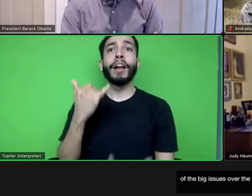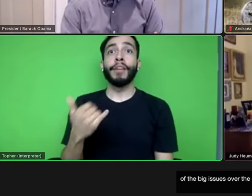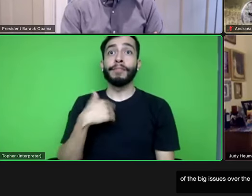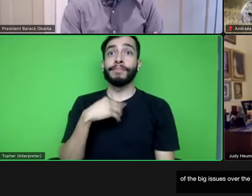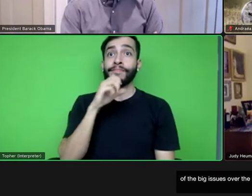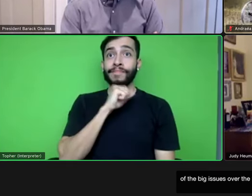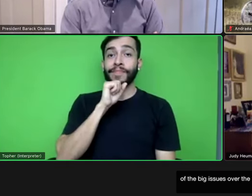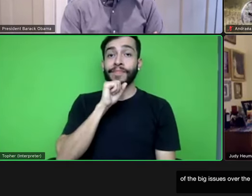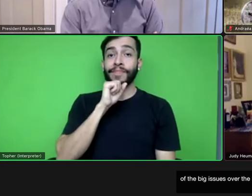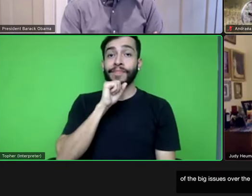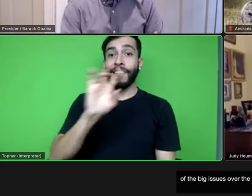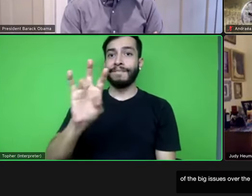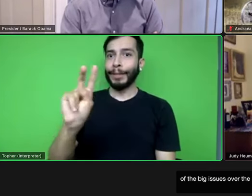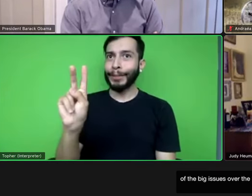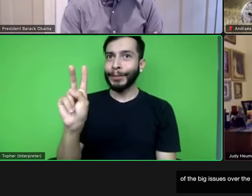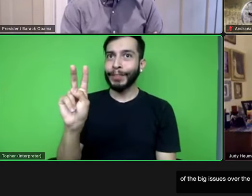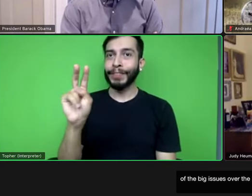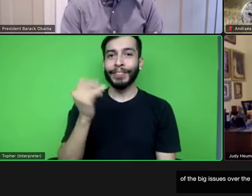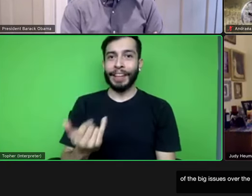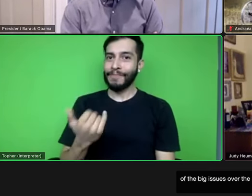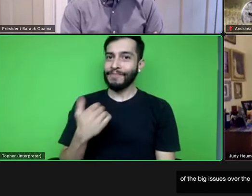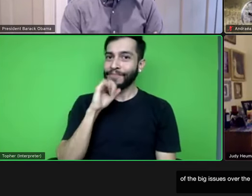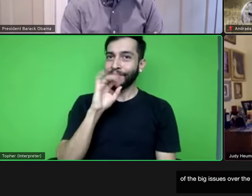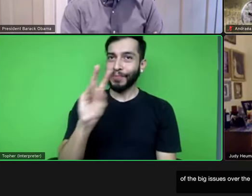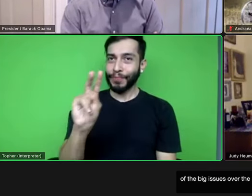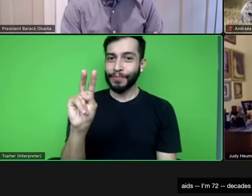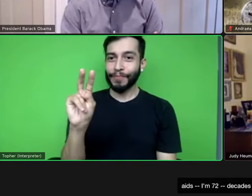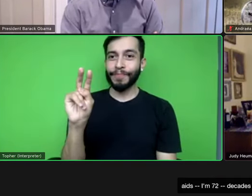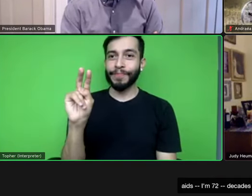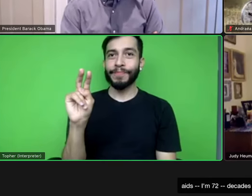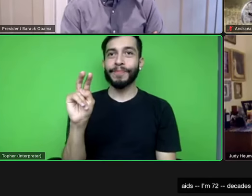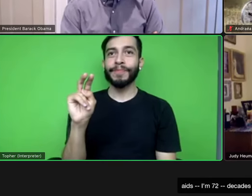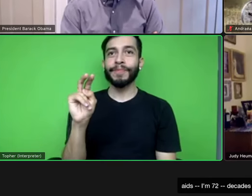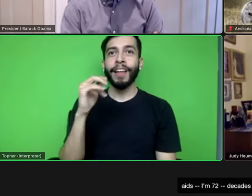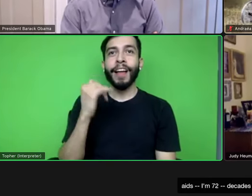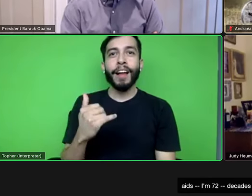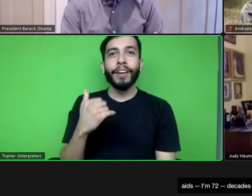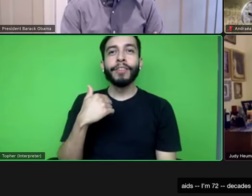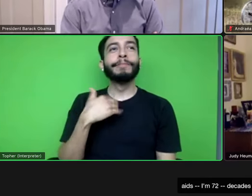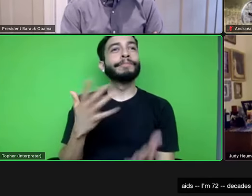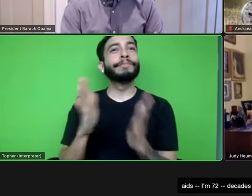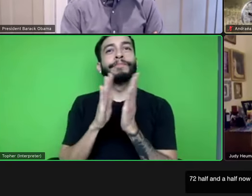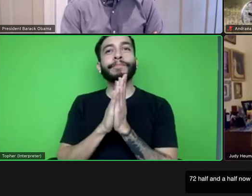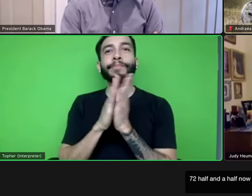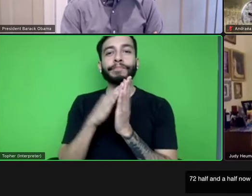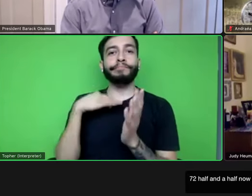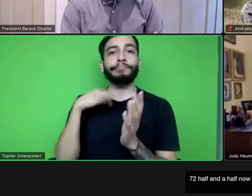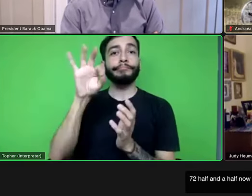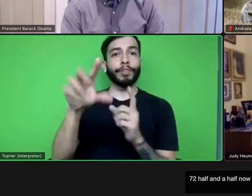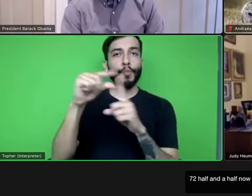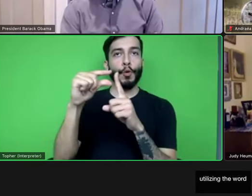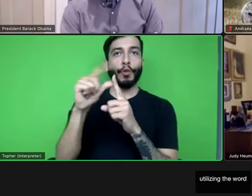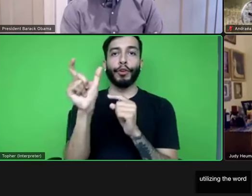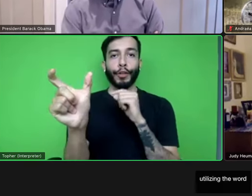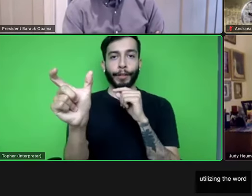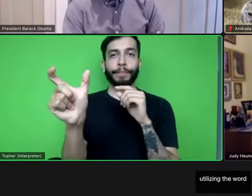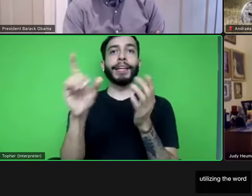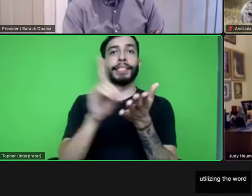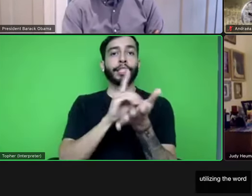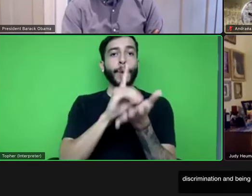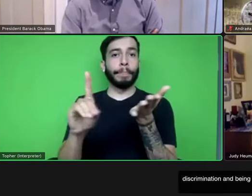been utilizing the word discrimination and being able to say, as a disabled person,